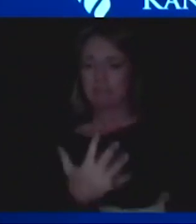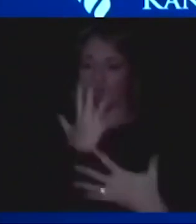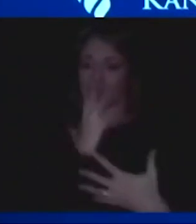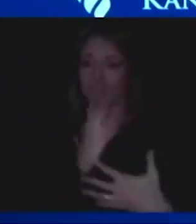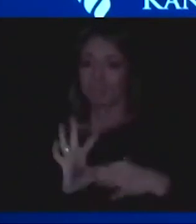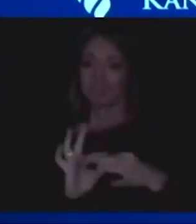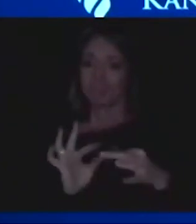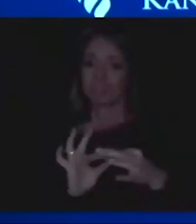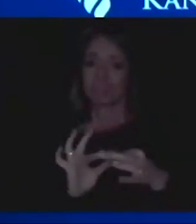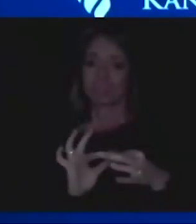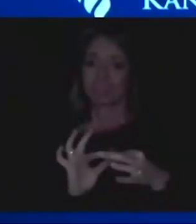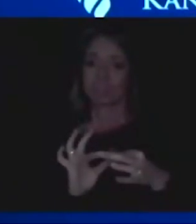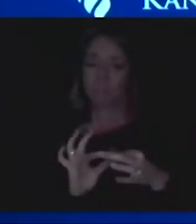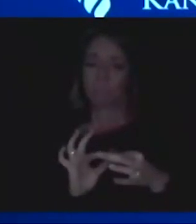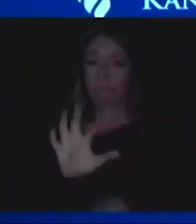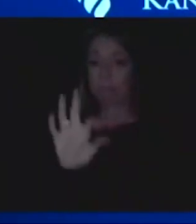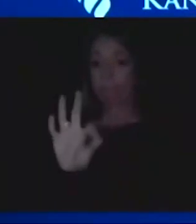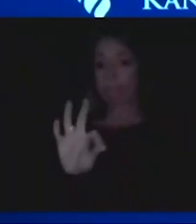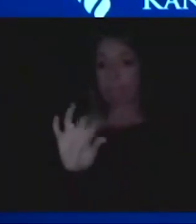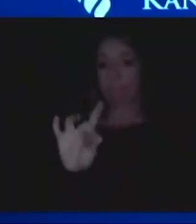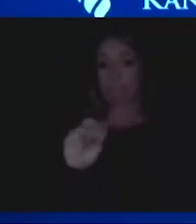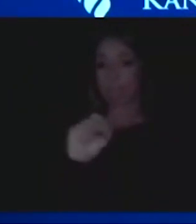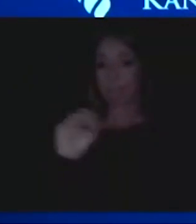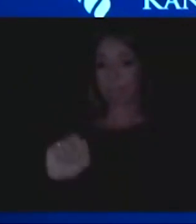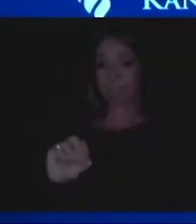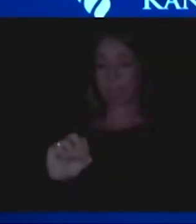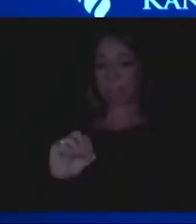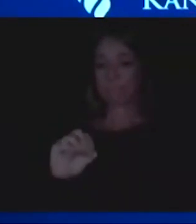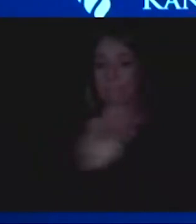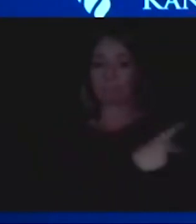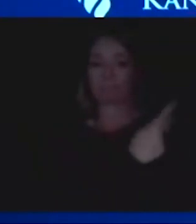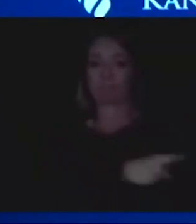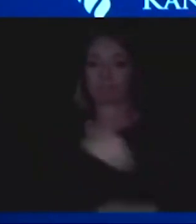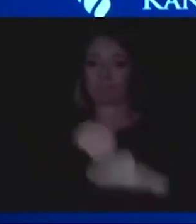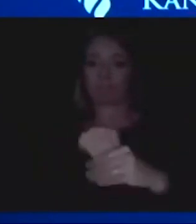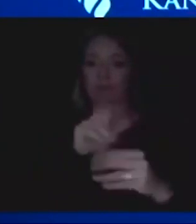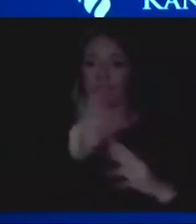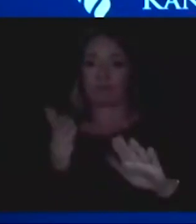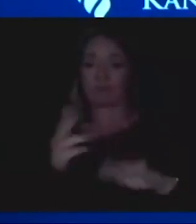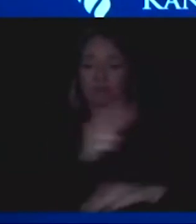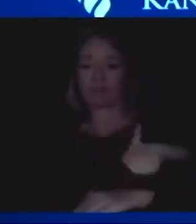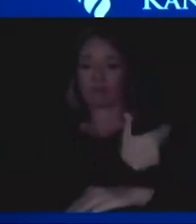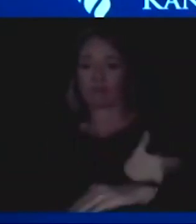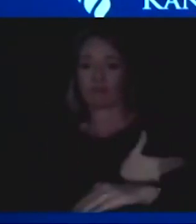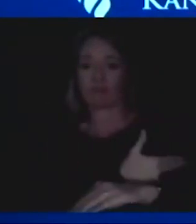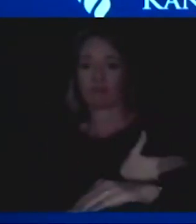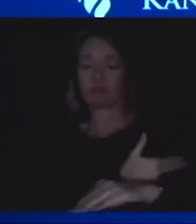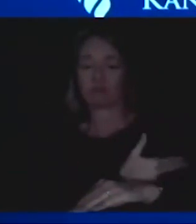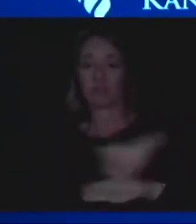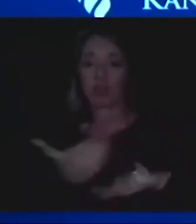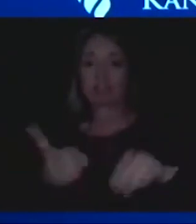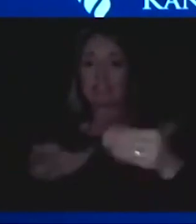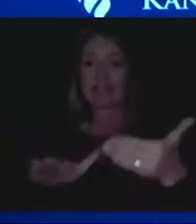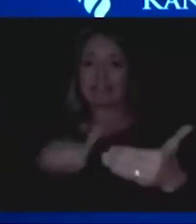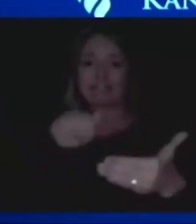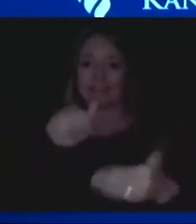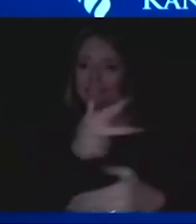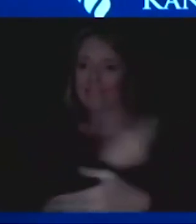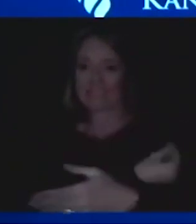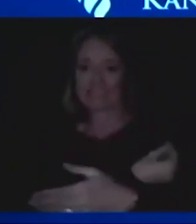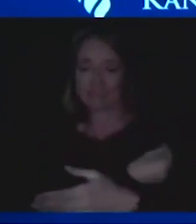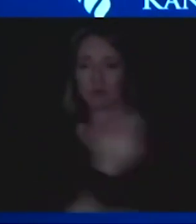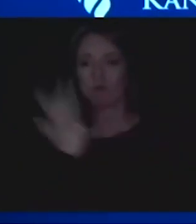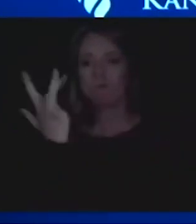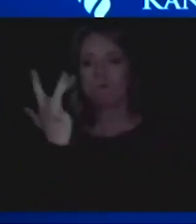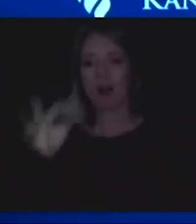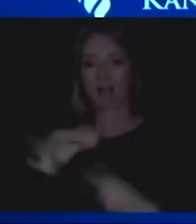When 98% of the patients in the hospital who are dying are unvaccinated, why is the choice so hard?